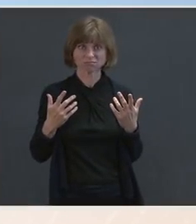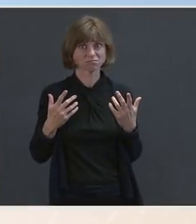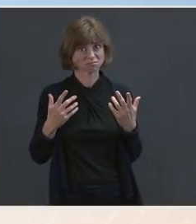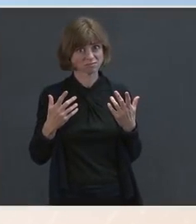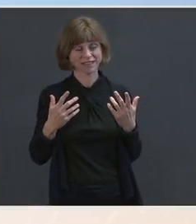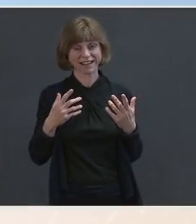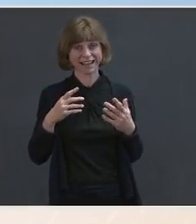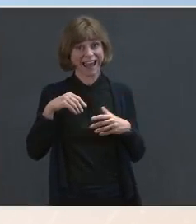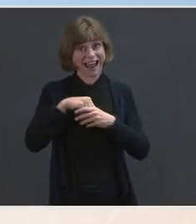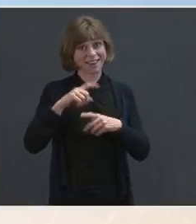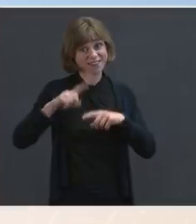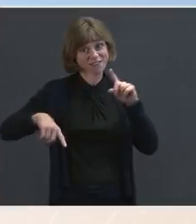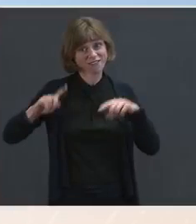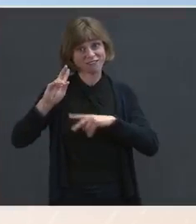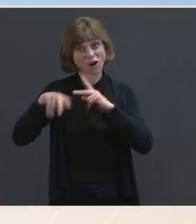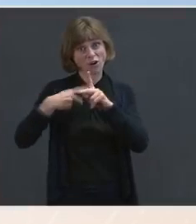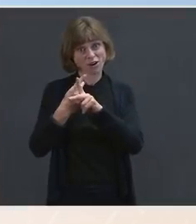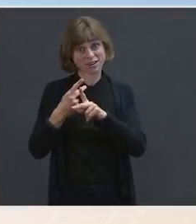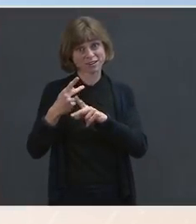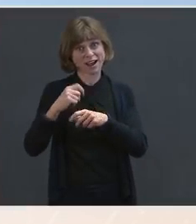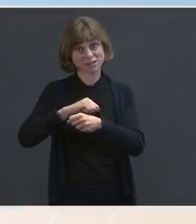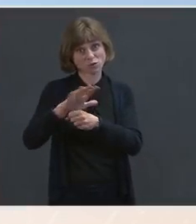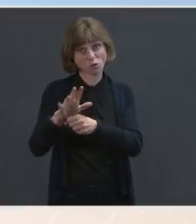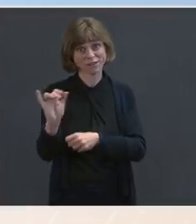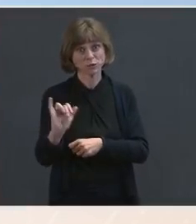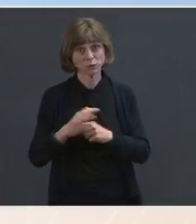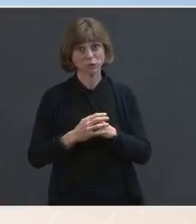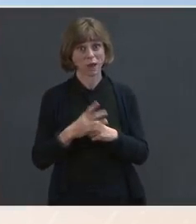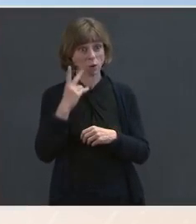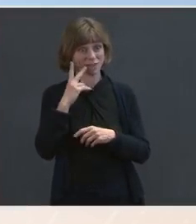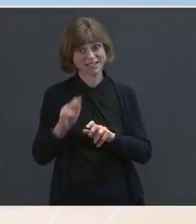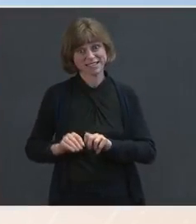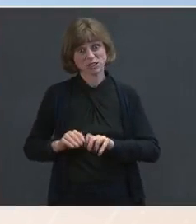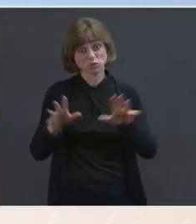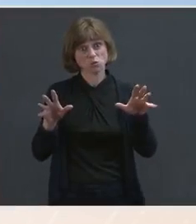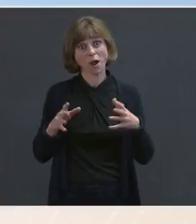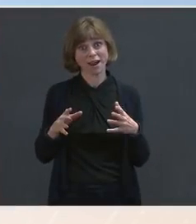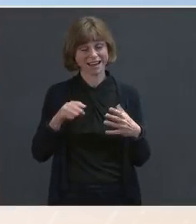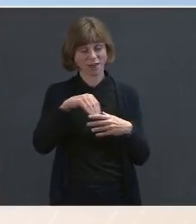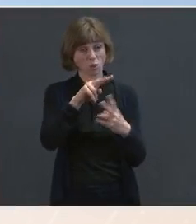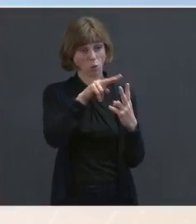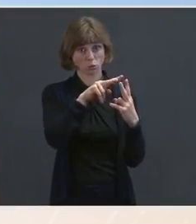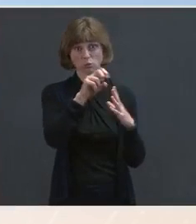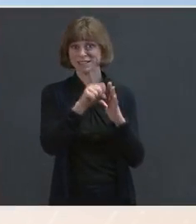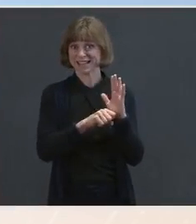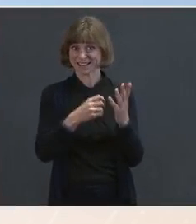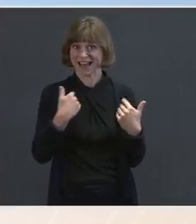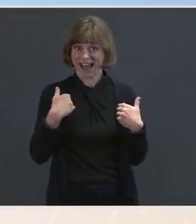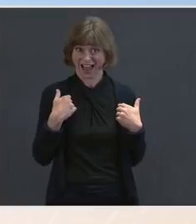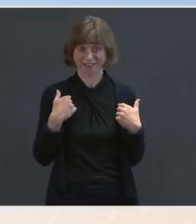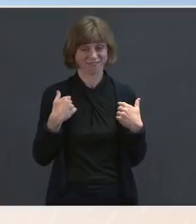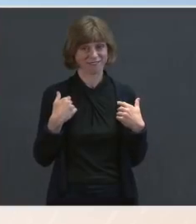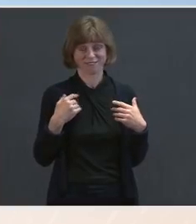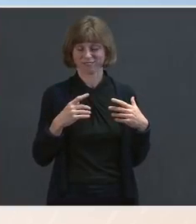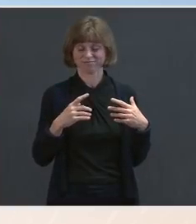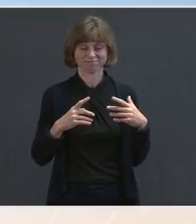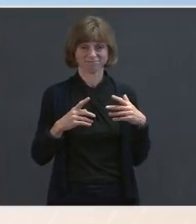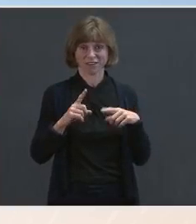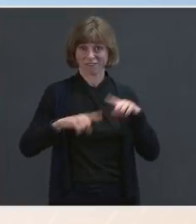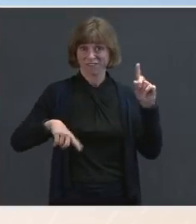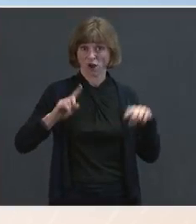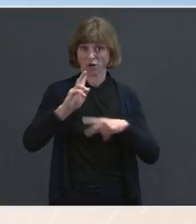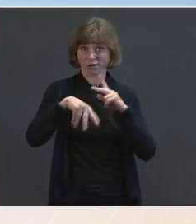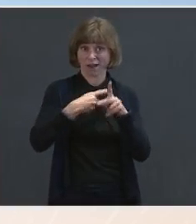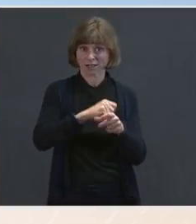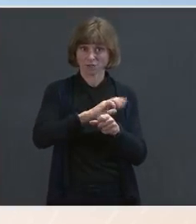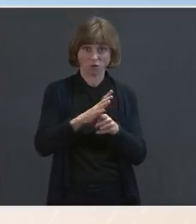because we've seen a spread of variants reportedly in some of these states. So I would say, Jeff, that our concern